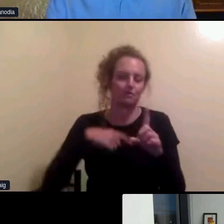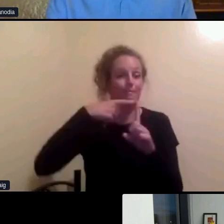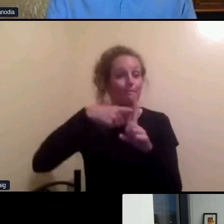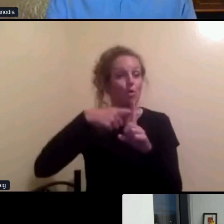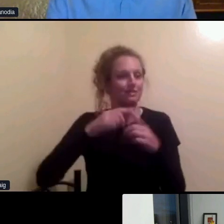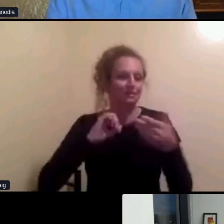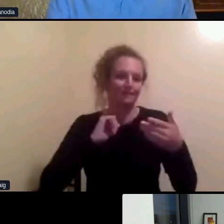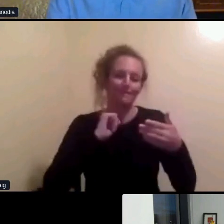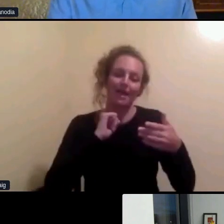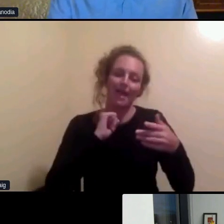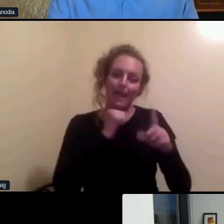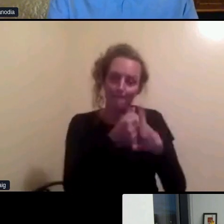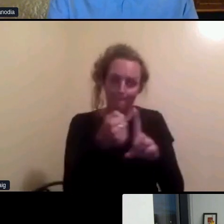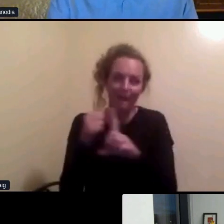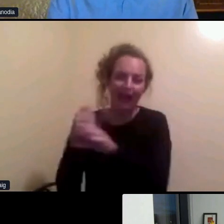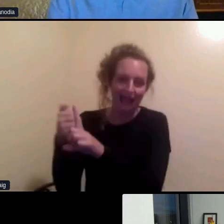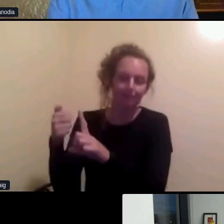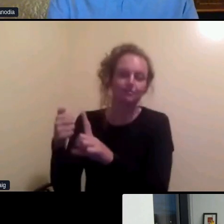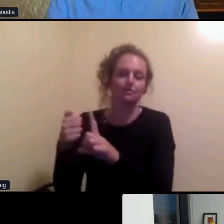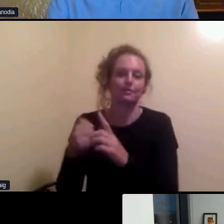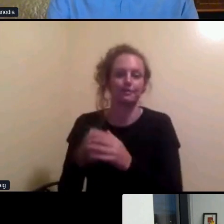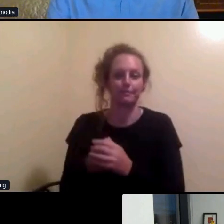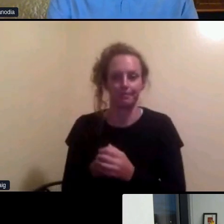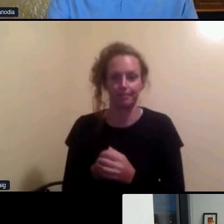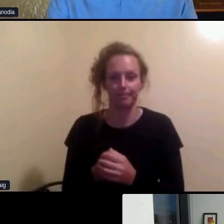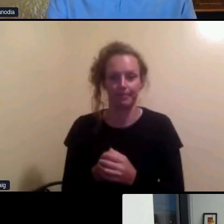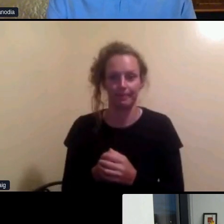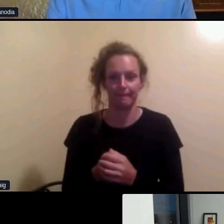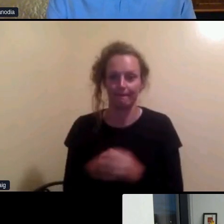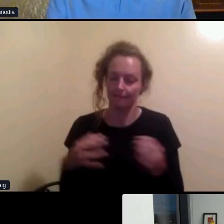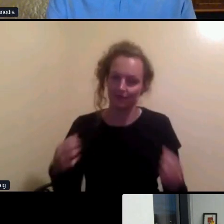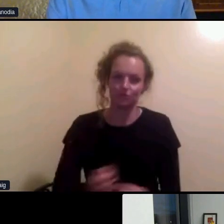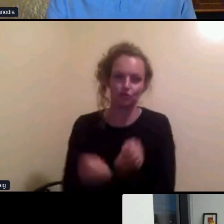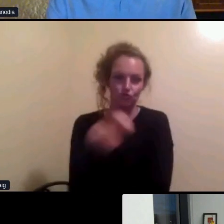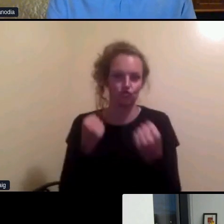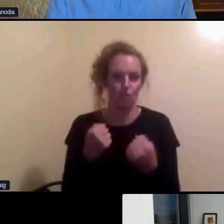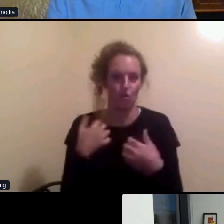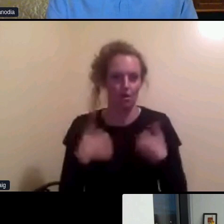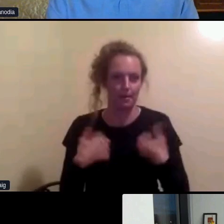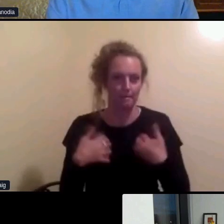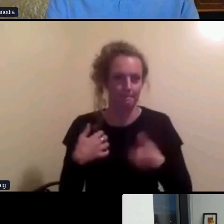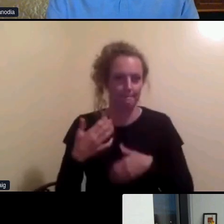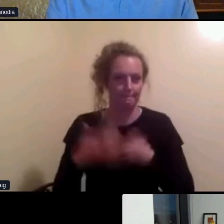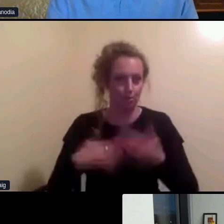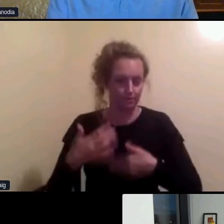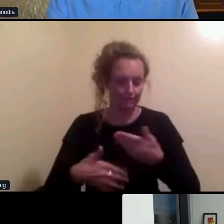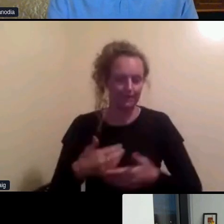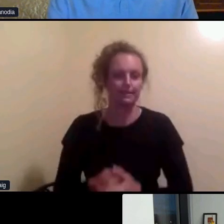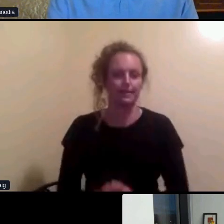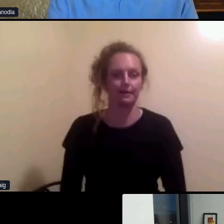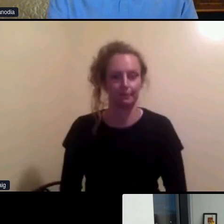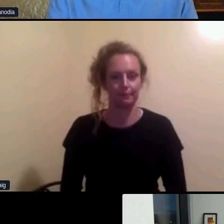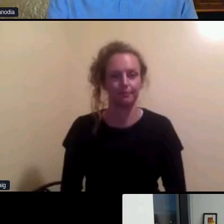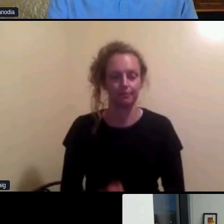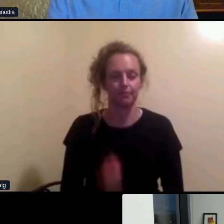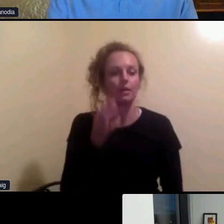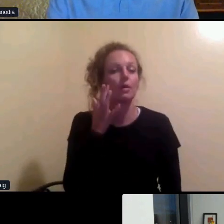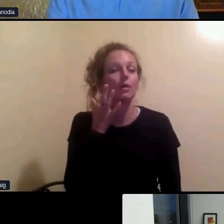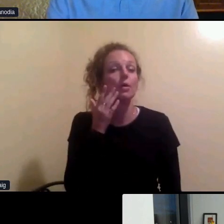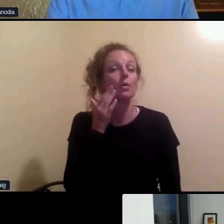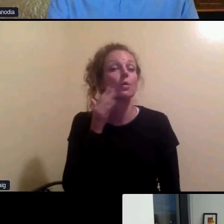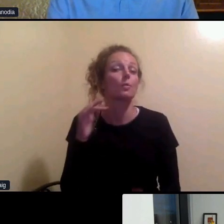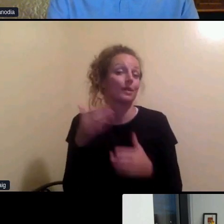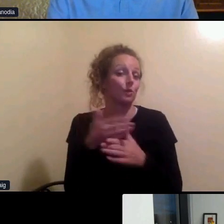can make, then that's quite a strong motivator. Bernard, when you worked with a lot of the